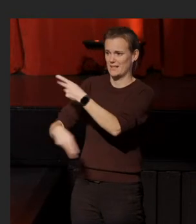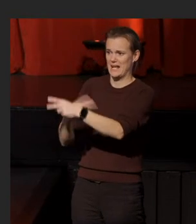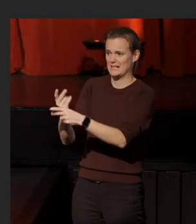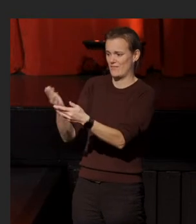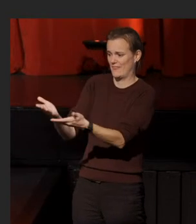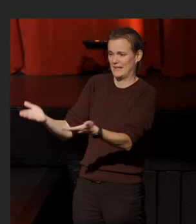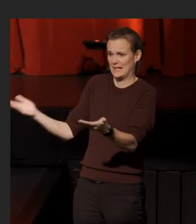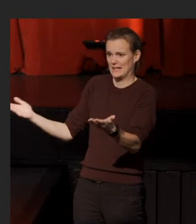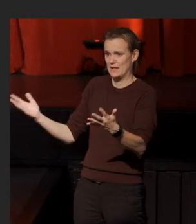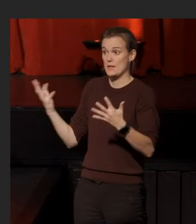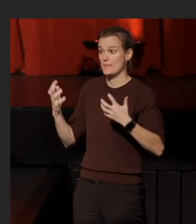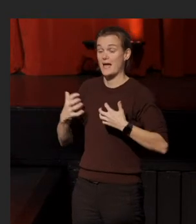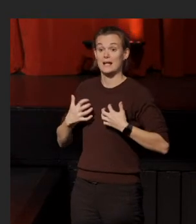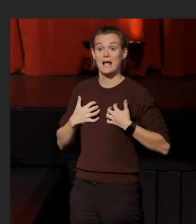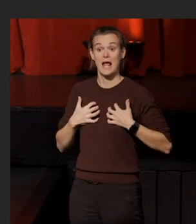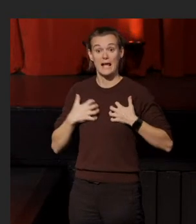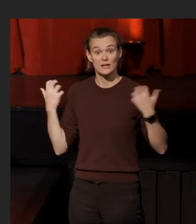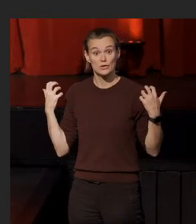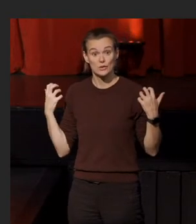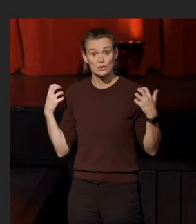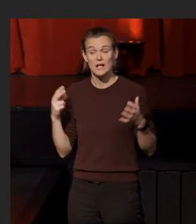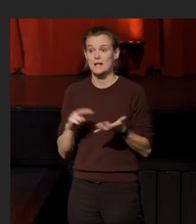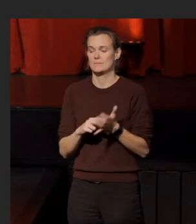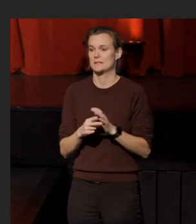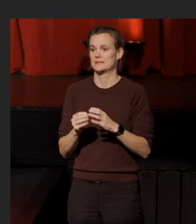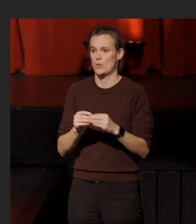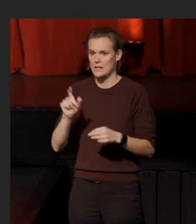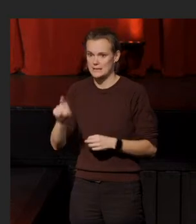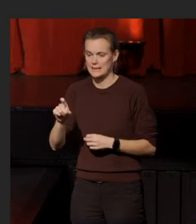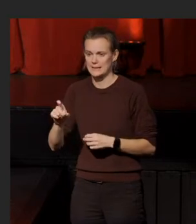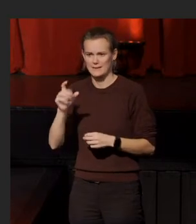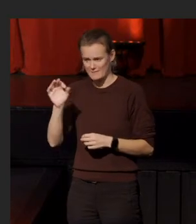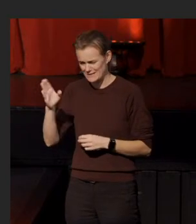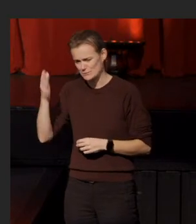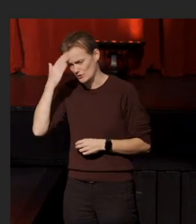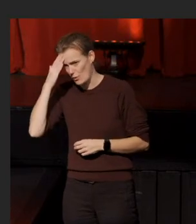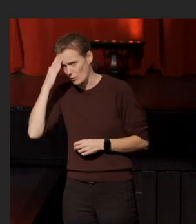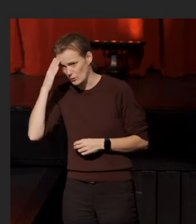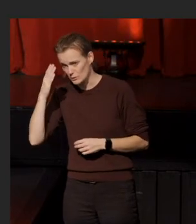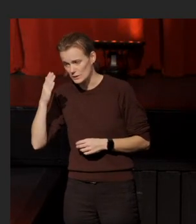that anger actually generates more clicks. They knew about this themselves.